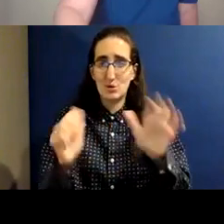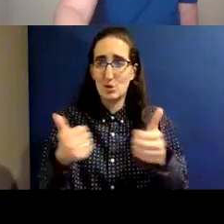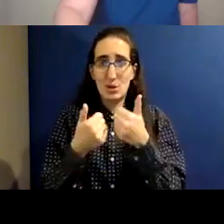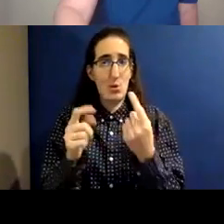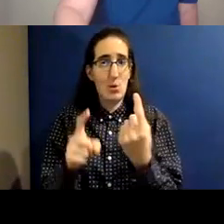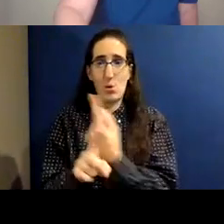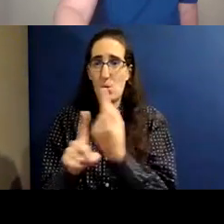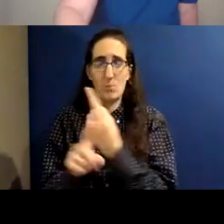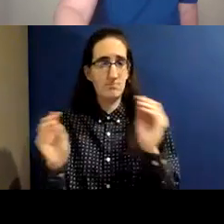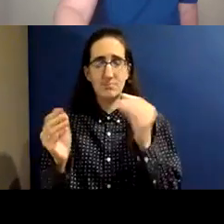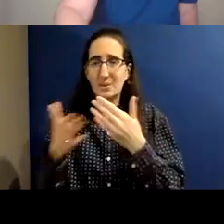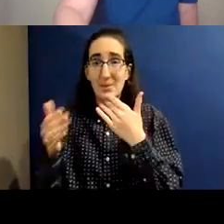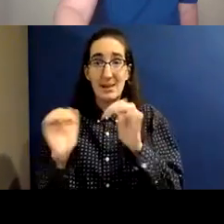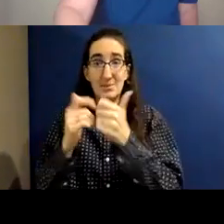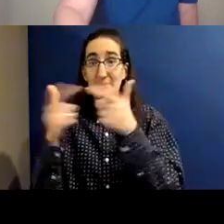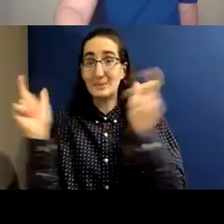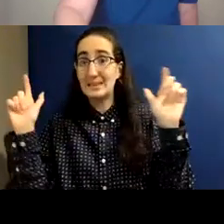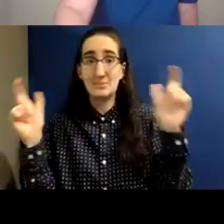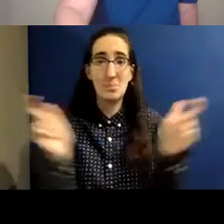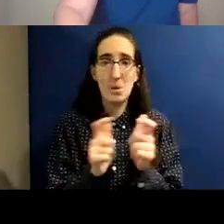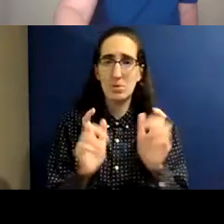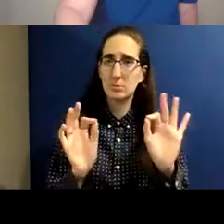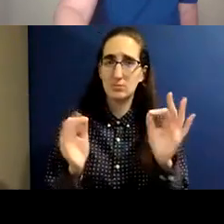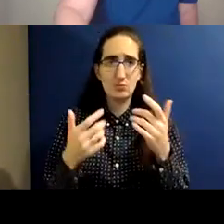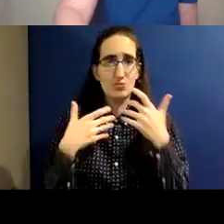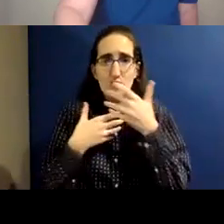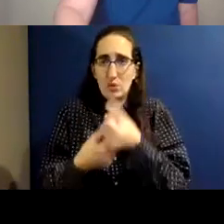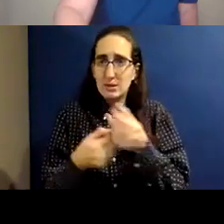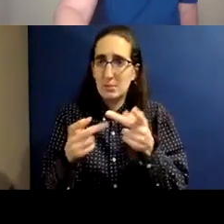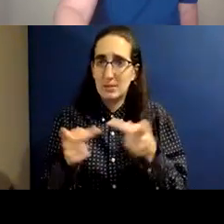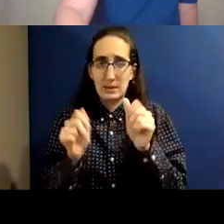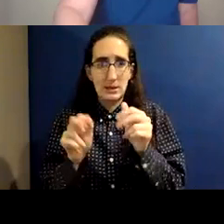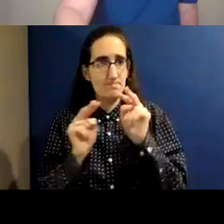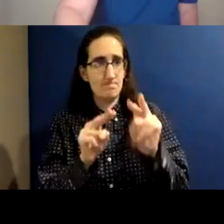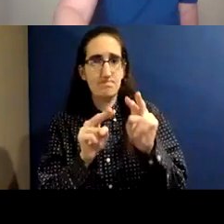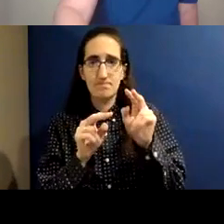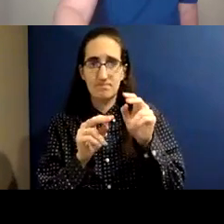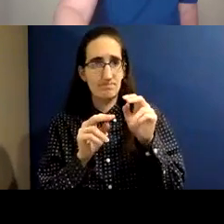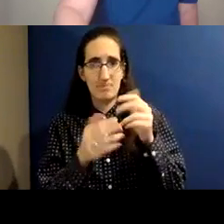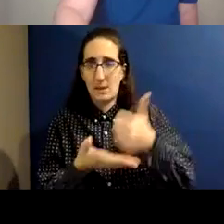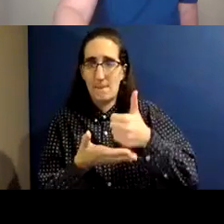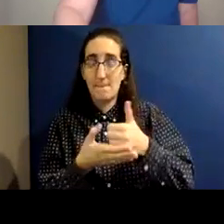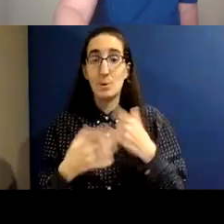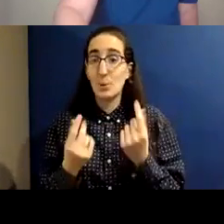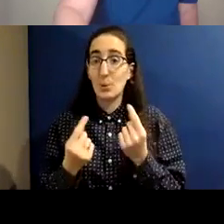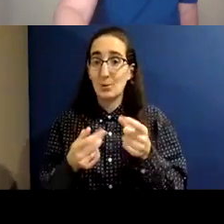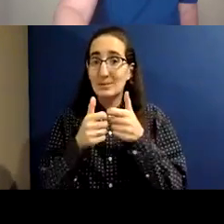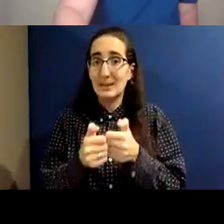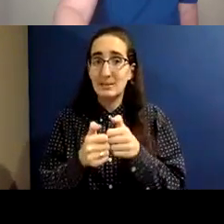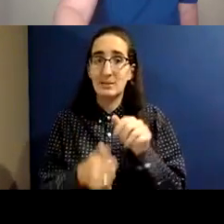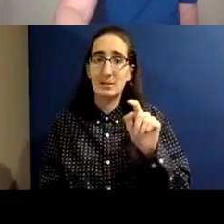how big or small the challenge is, there's a trustworthy place where they can turn to for help. And so all they need to do is text